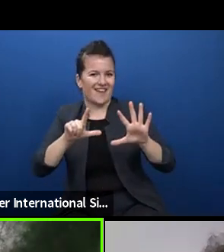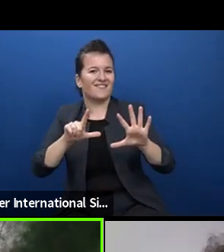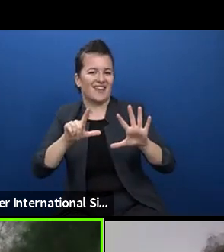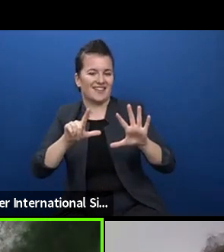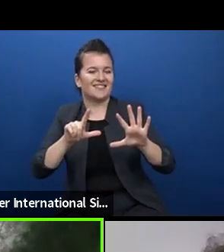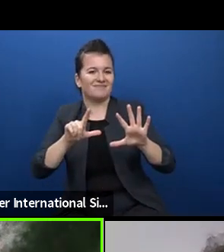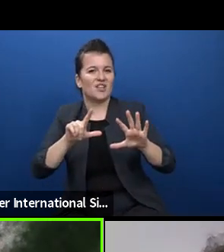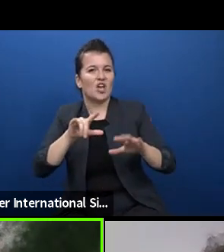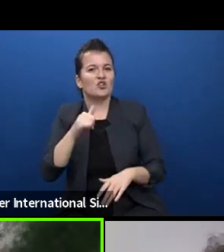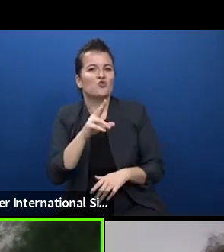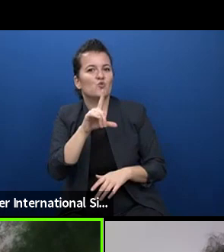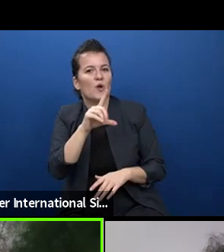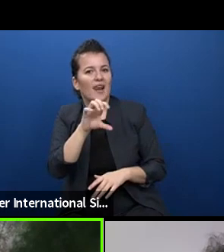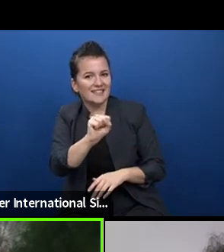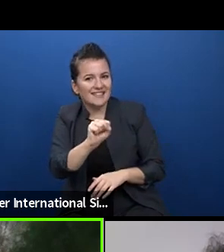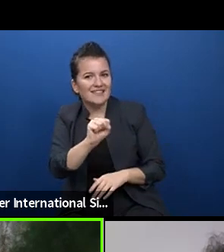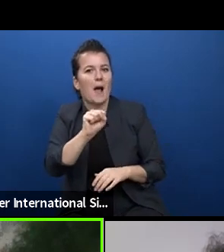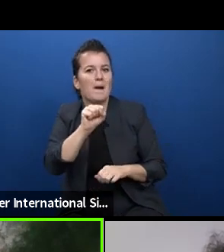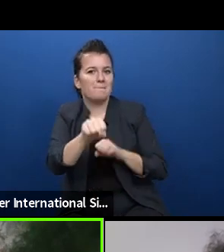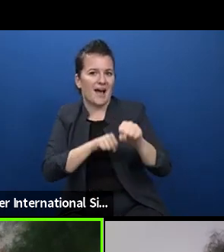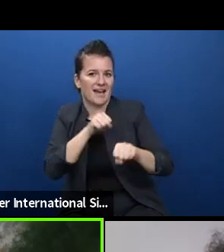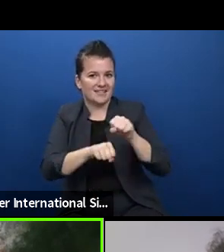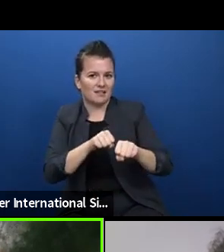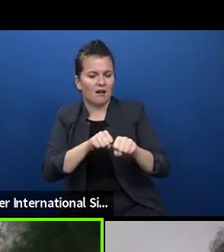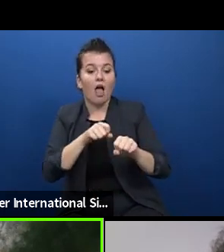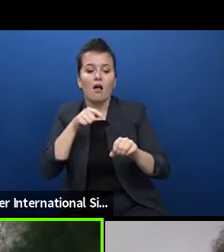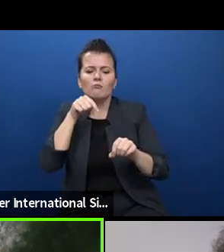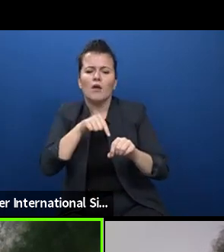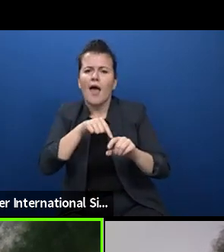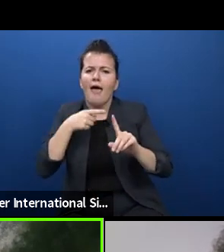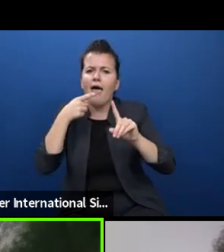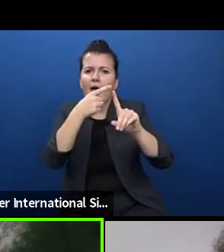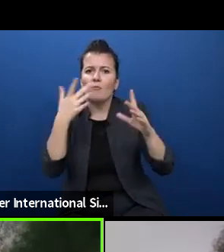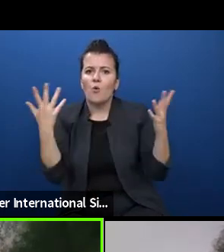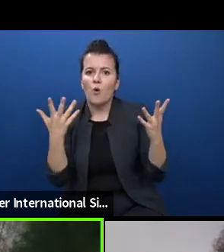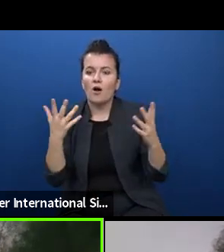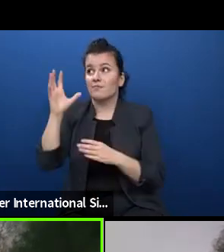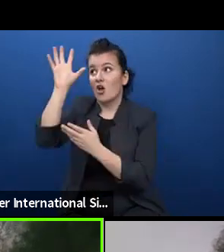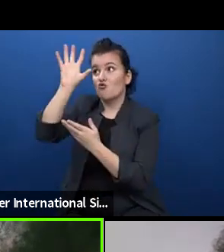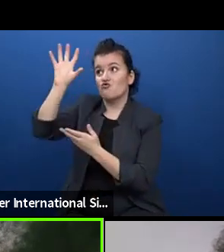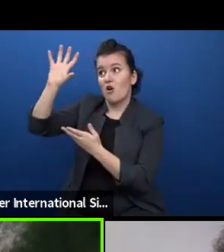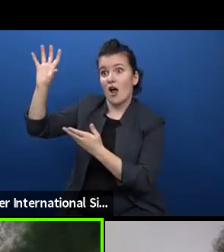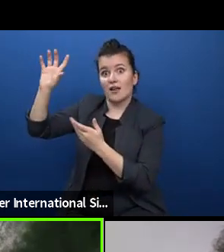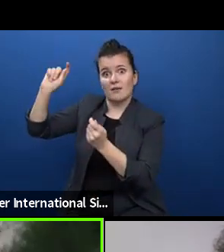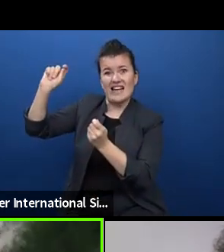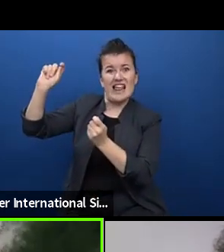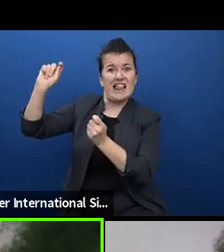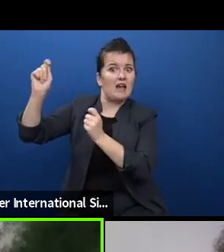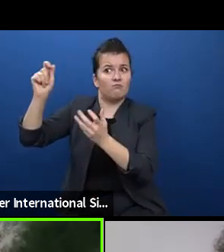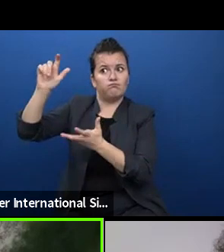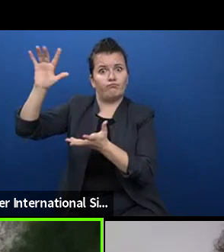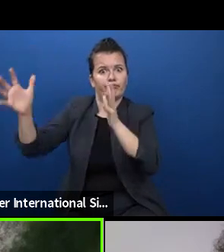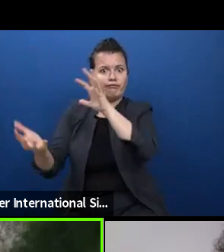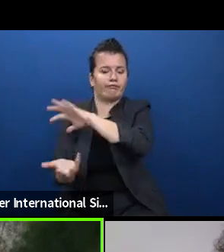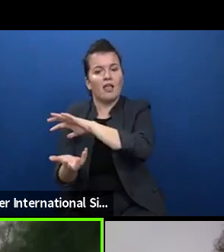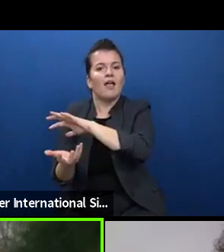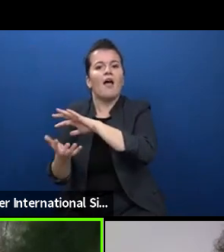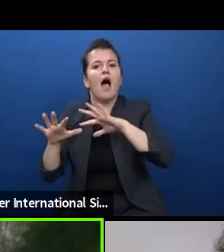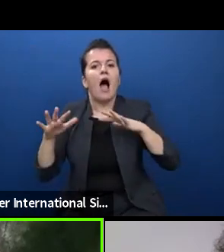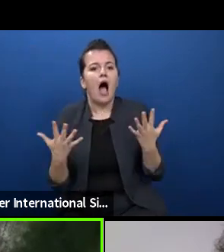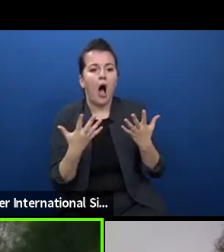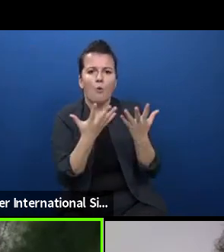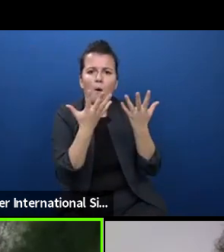on what the role of culture was in meeting this climate crisis and what it needed to look like in a very practical